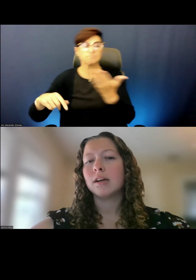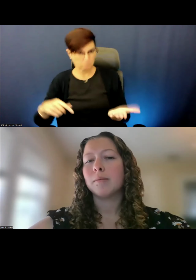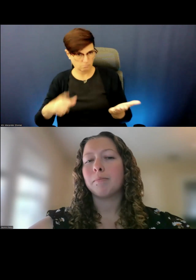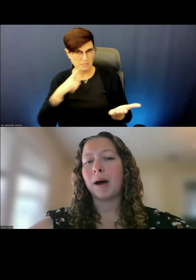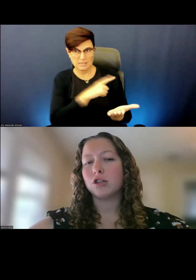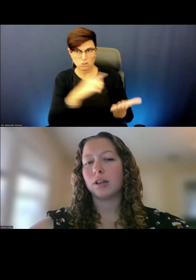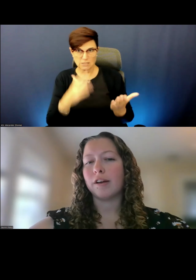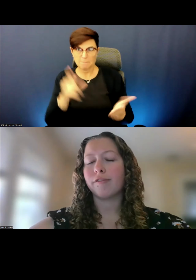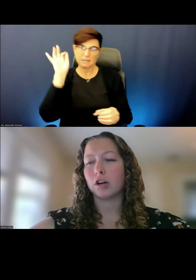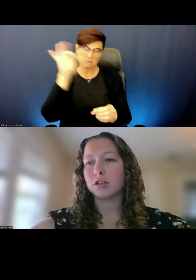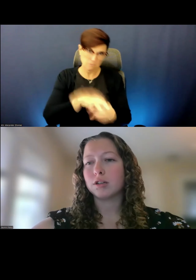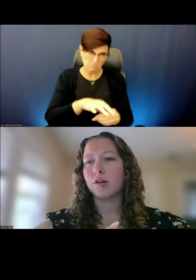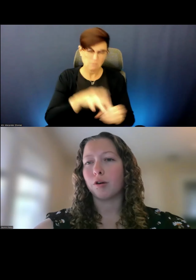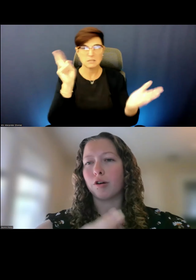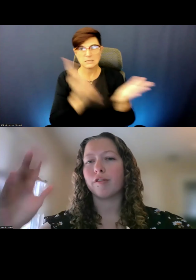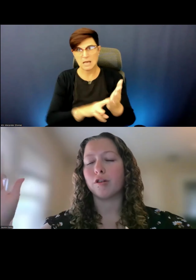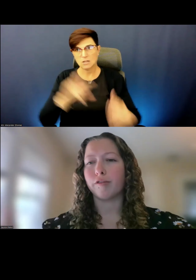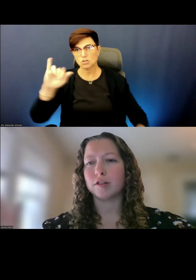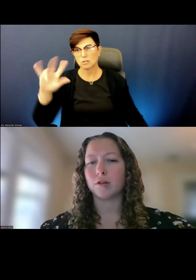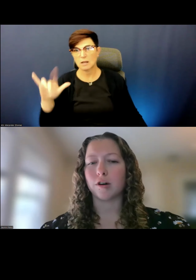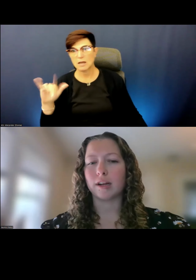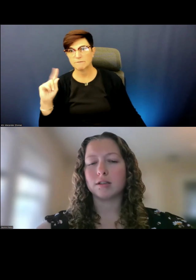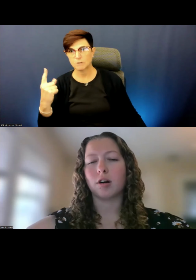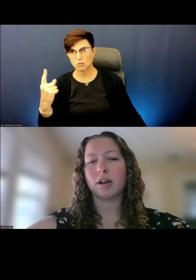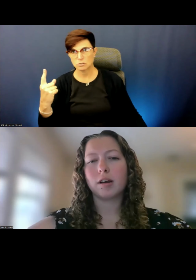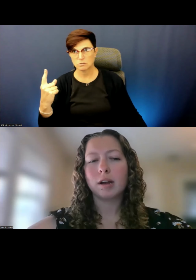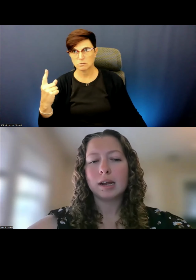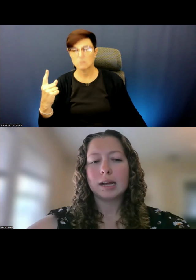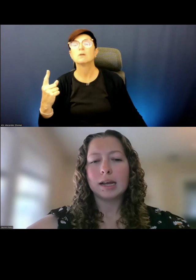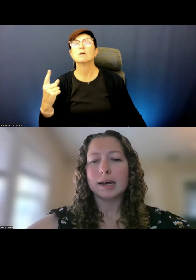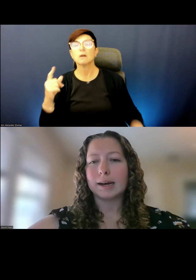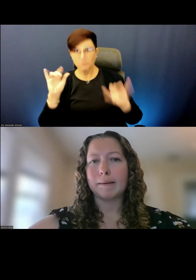signed by July 1st in order for the new fiscal year to get started.